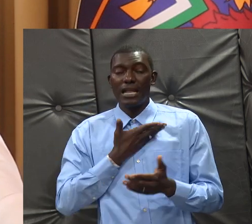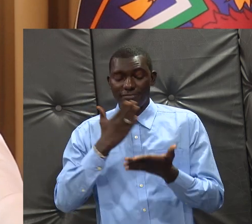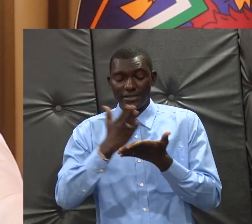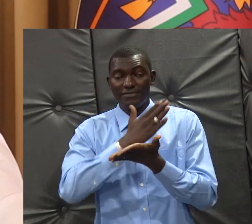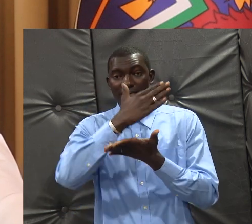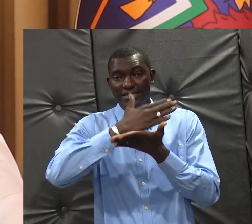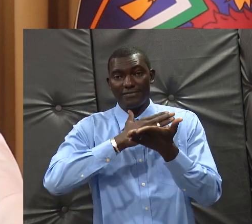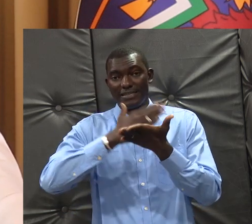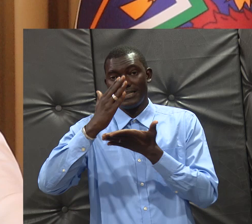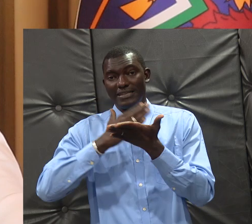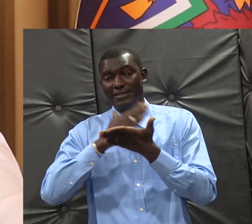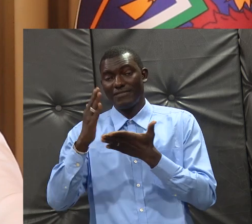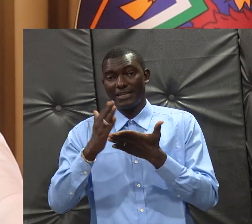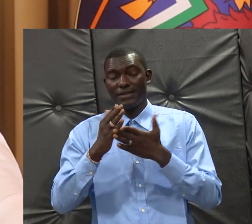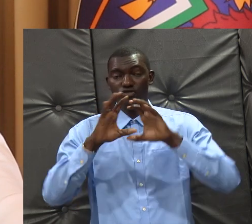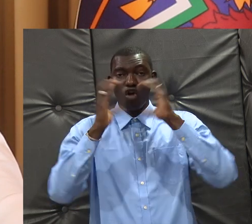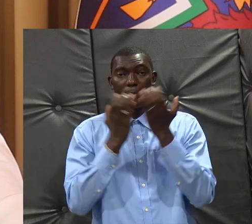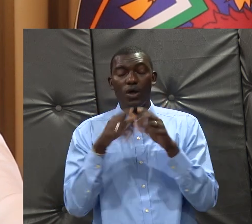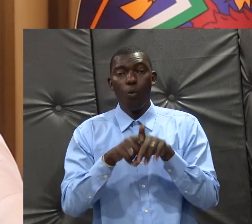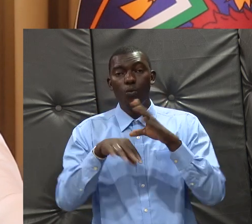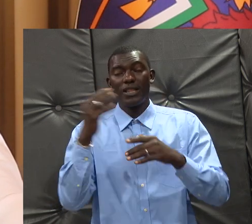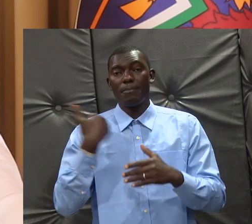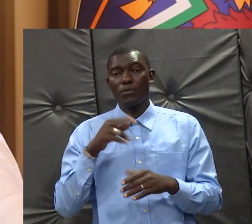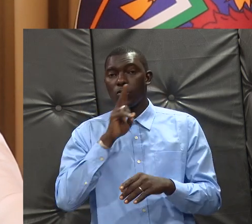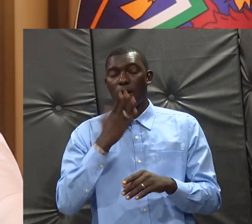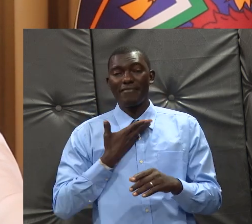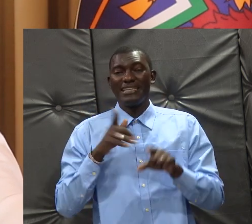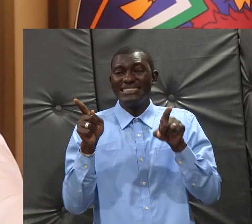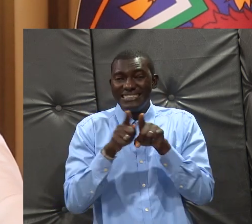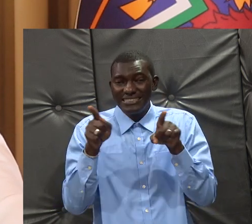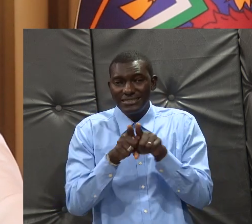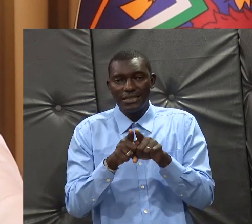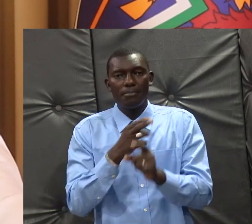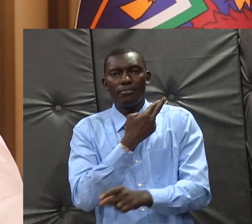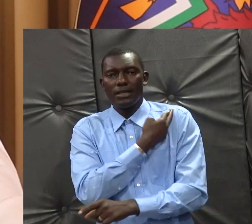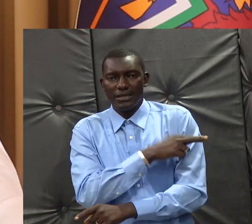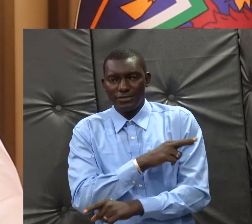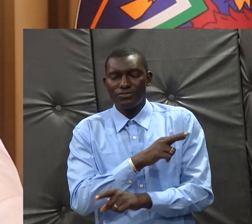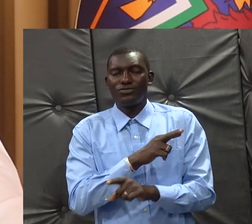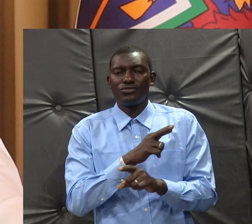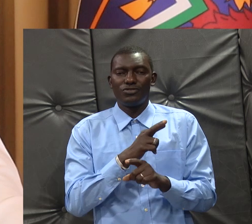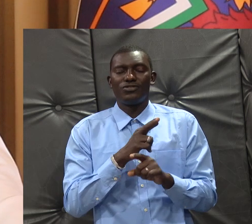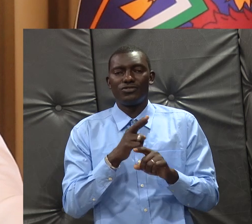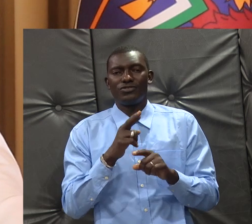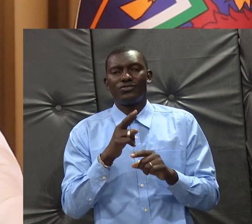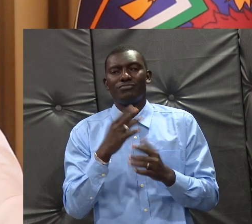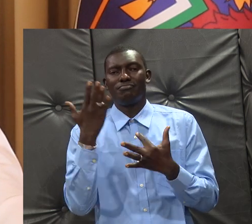communities without excluding those who serve the same religious beliefs.